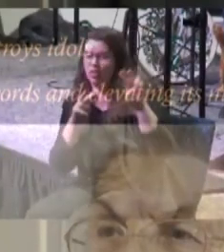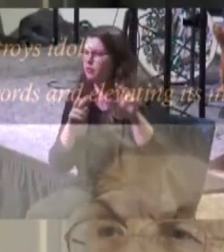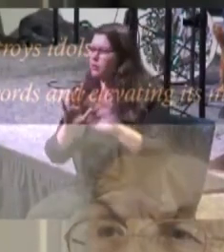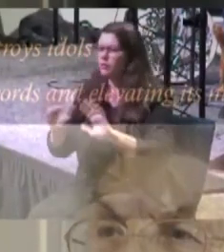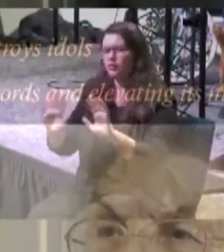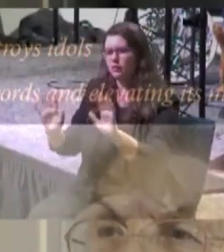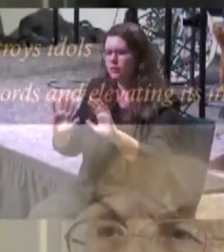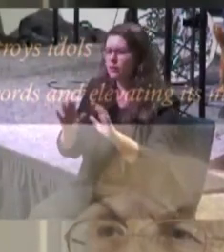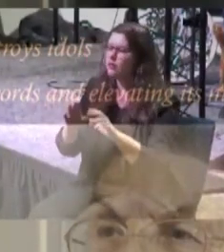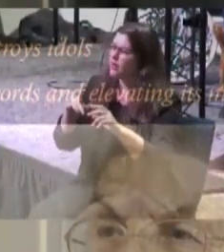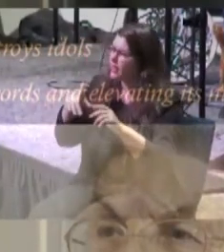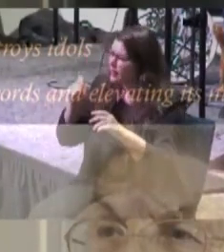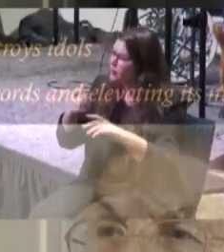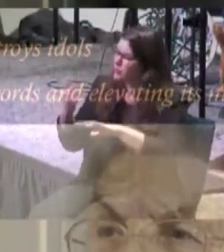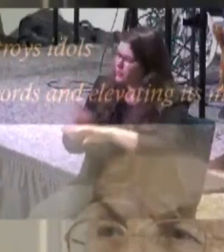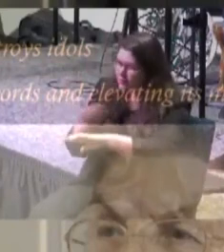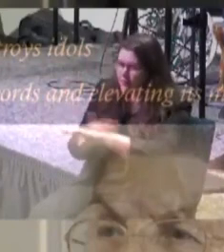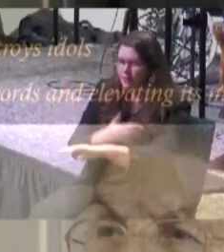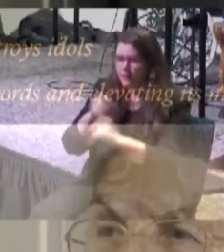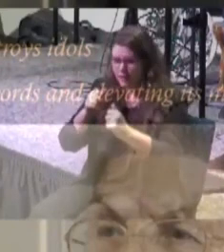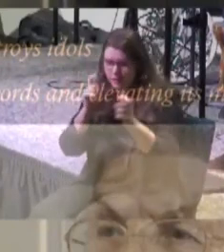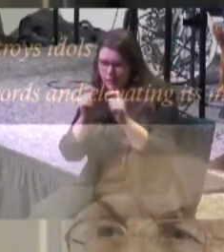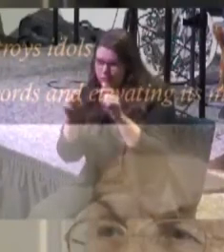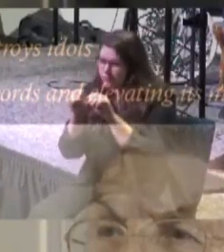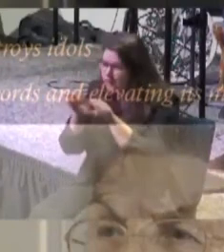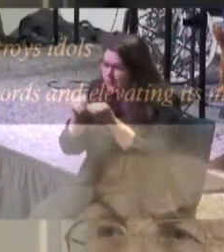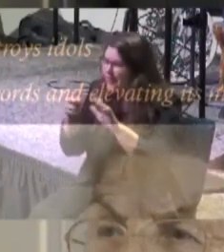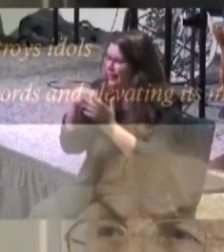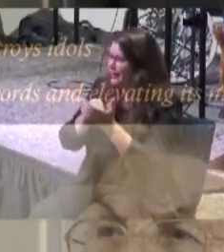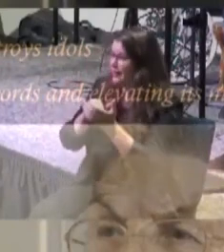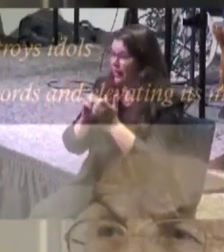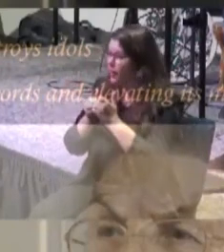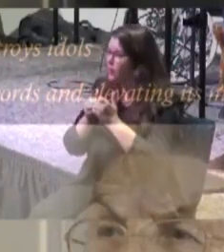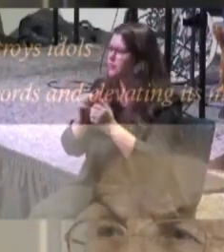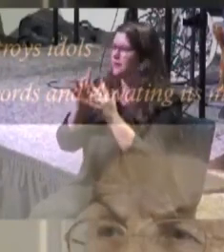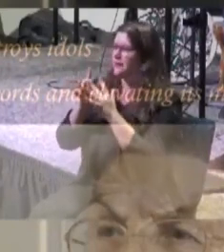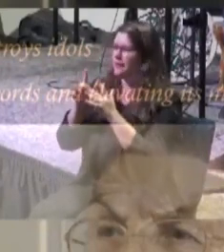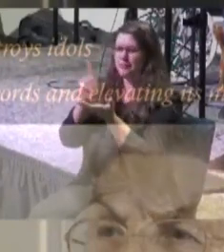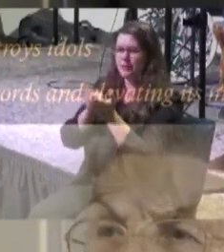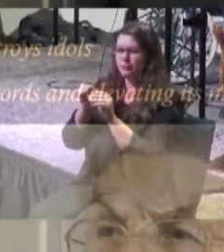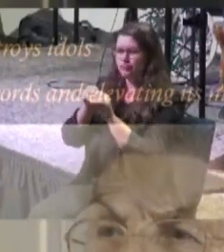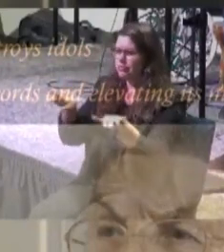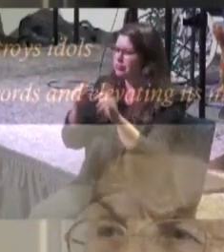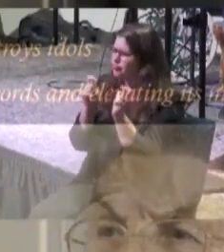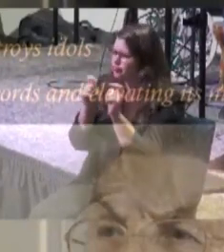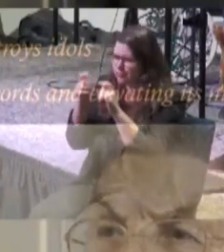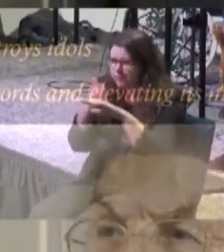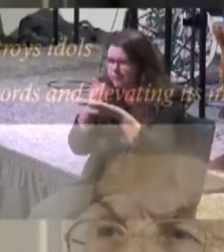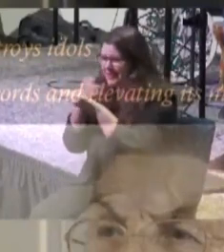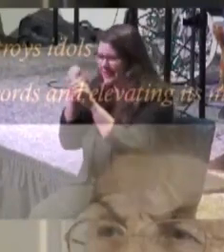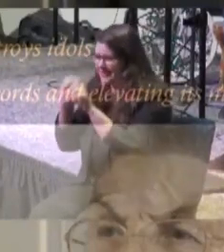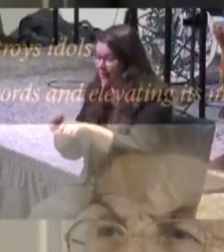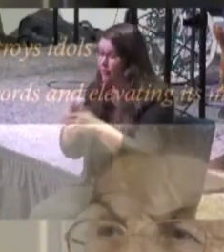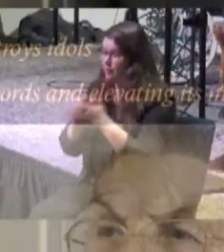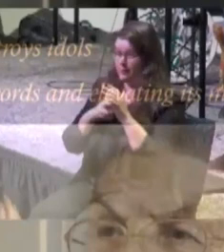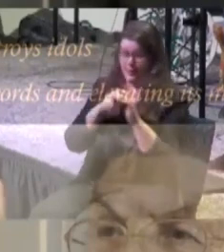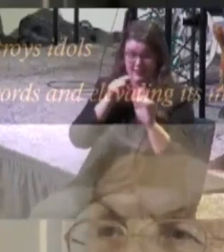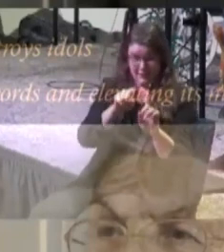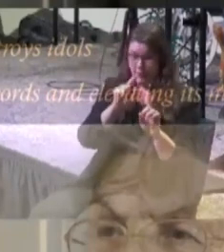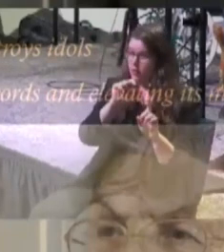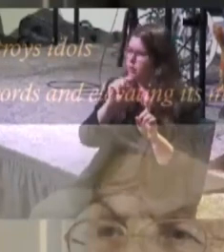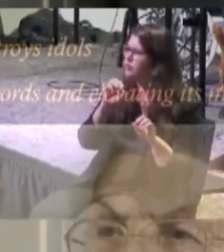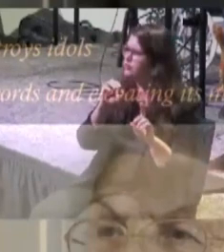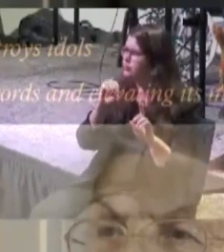revised continuously through iterative digital publishing. And so this key tool of the churches can be well tailored to its